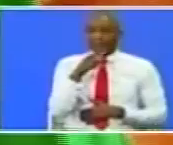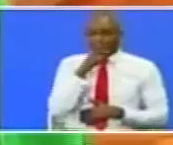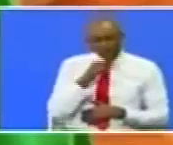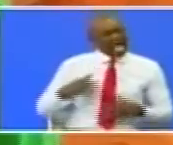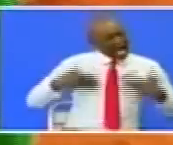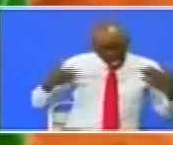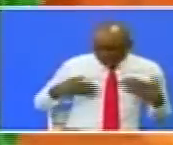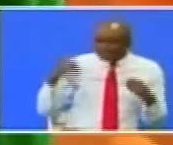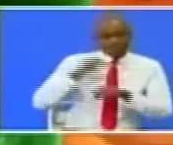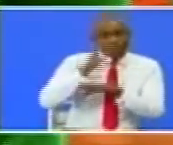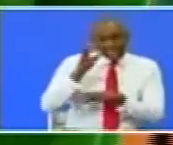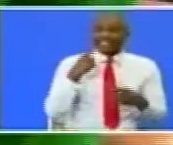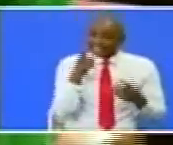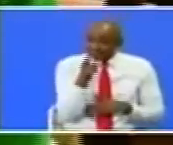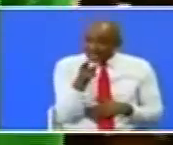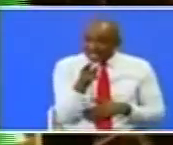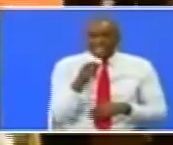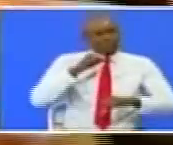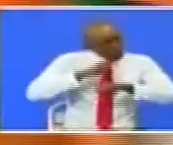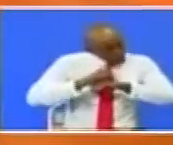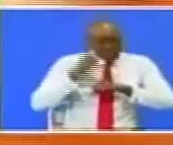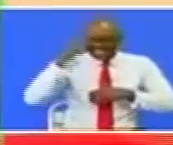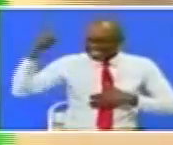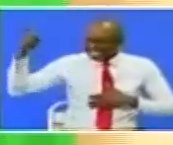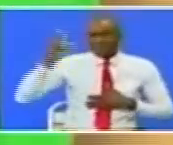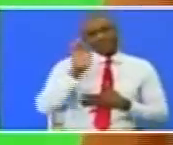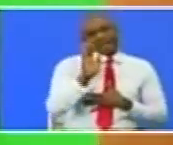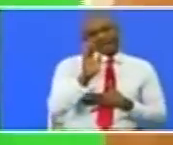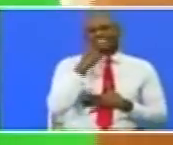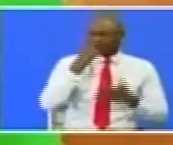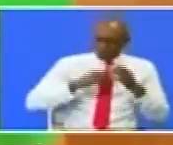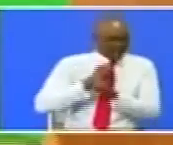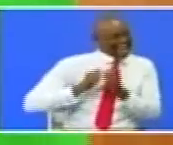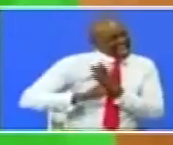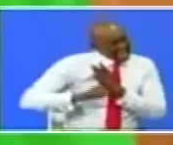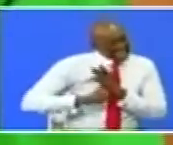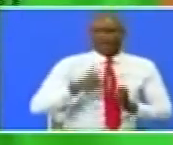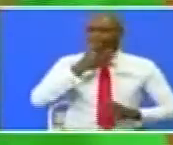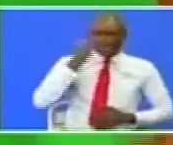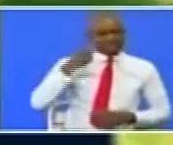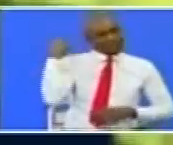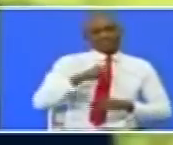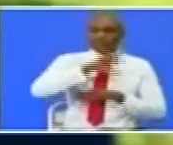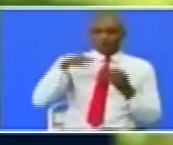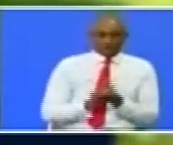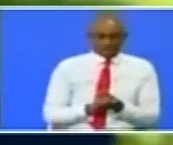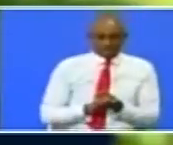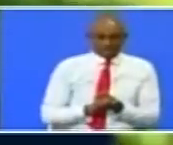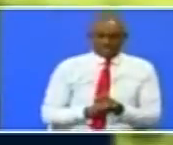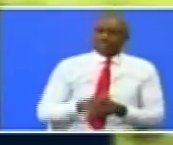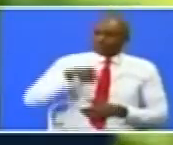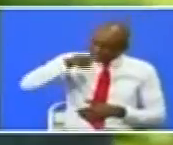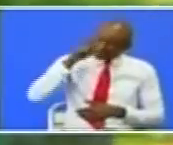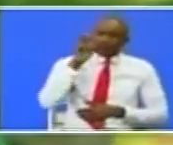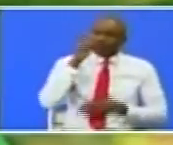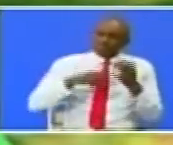new school, saying that it was the school of his dreams and he would work hard to be the best student. What is it that you saw and loved